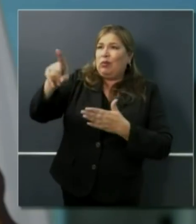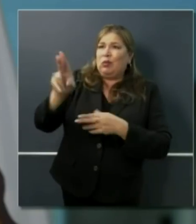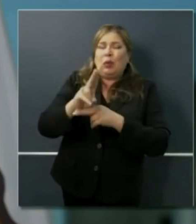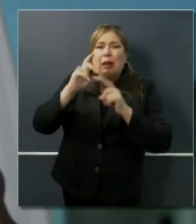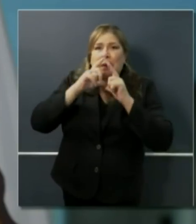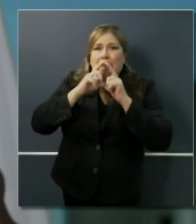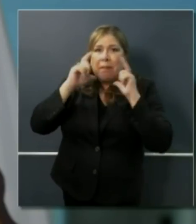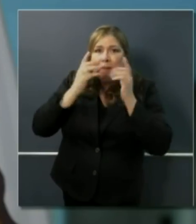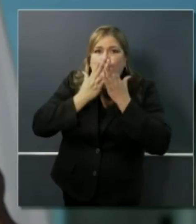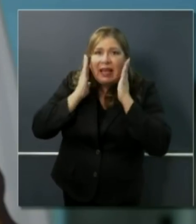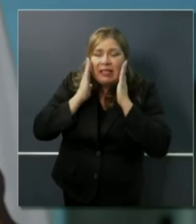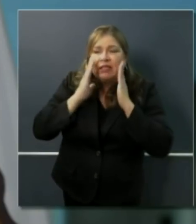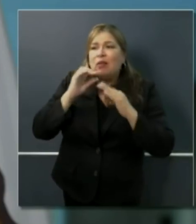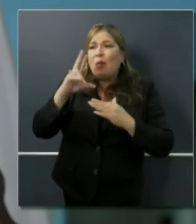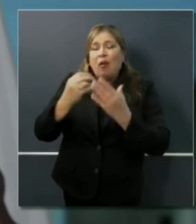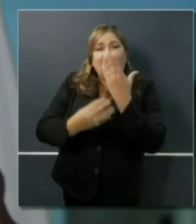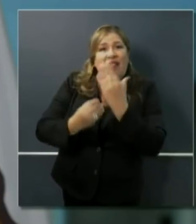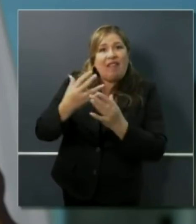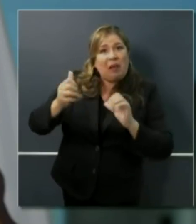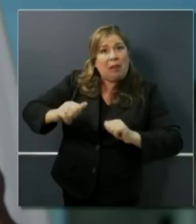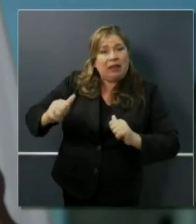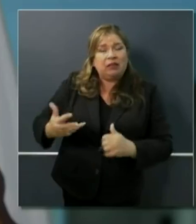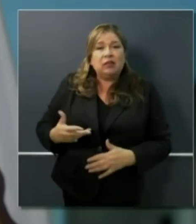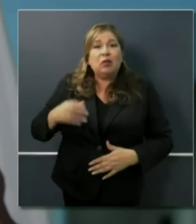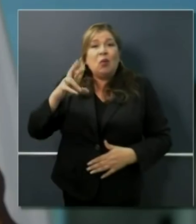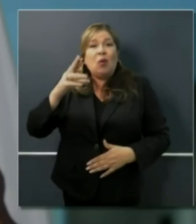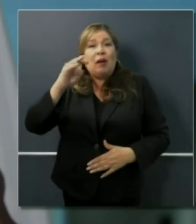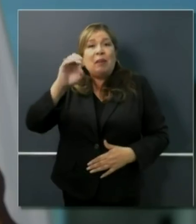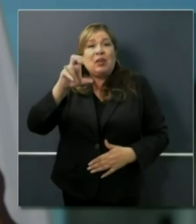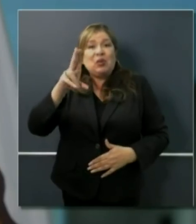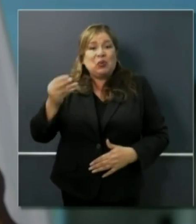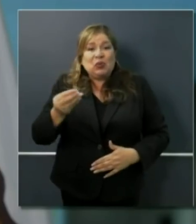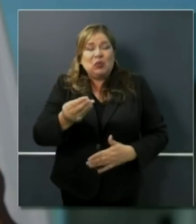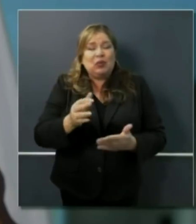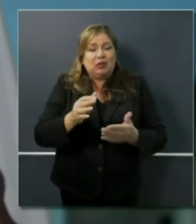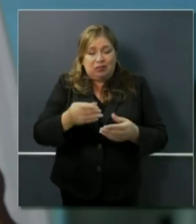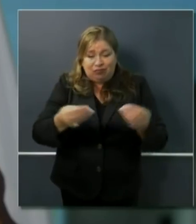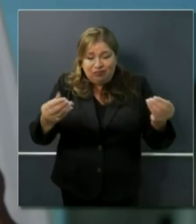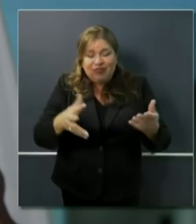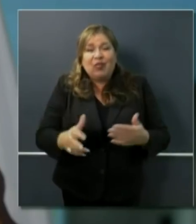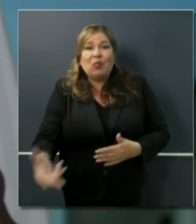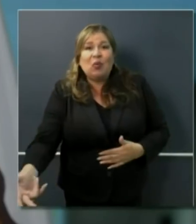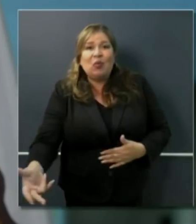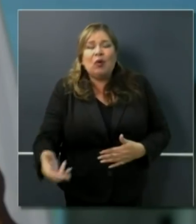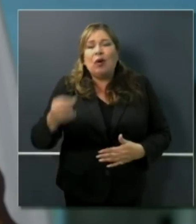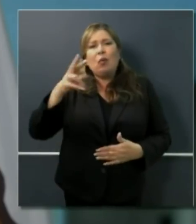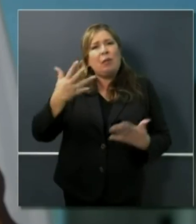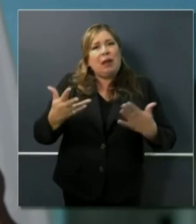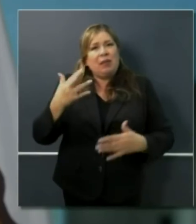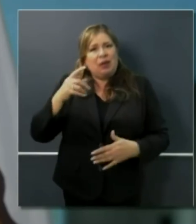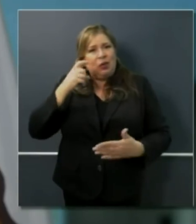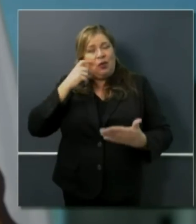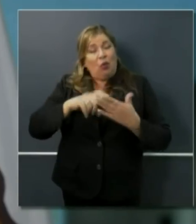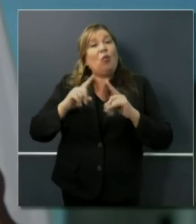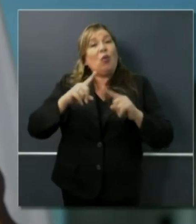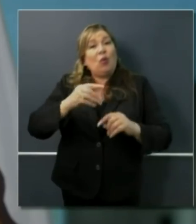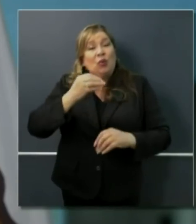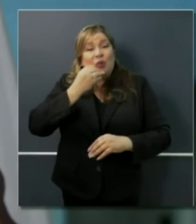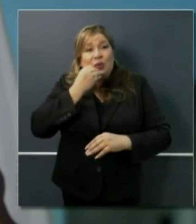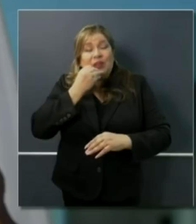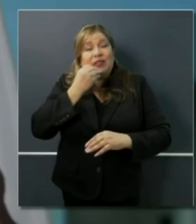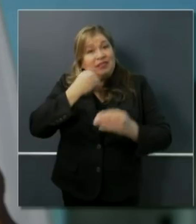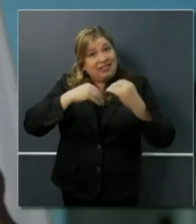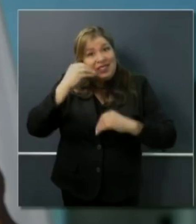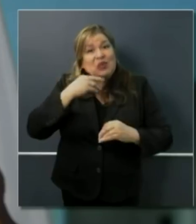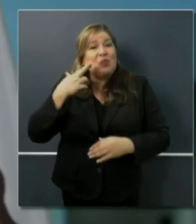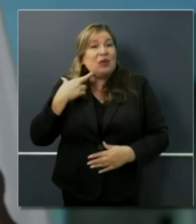mask, dinner where the menu is disposable, where the tables, half of the tables in that restaurant no longer appear,